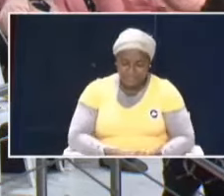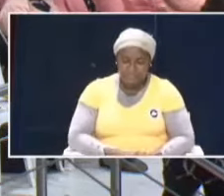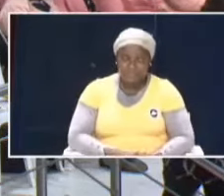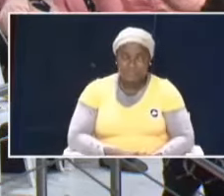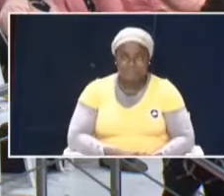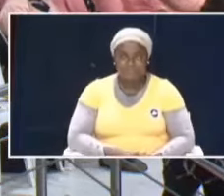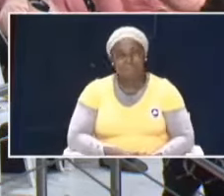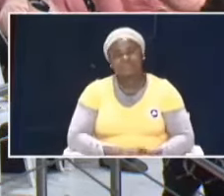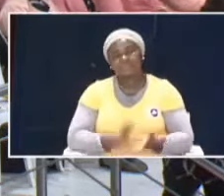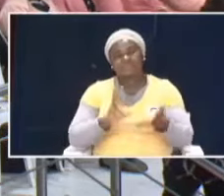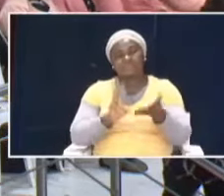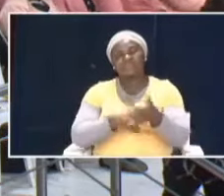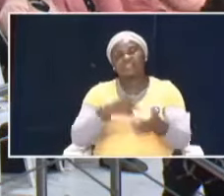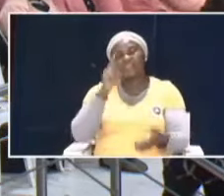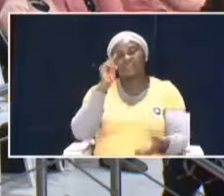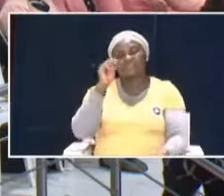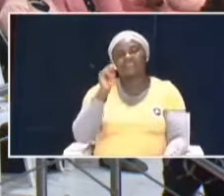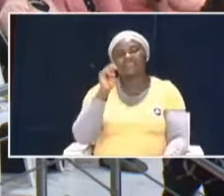The second testimony,